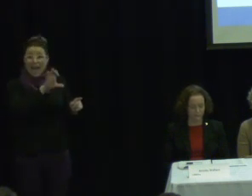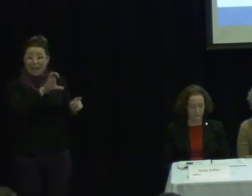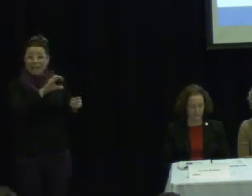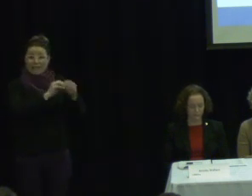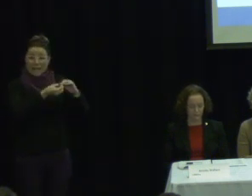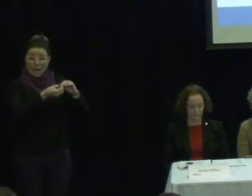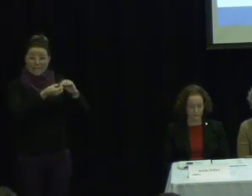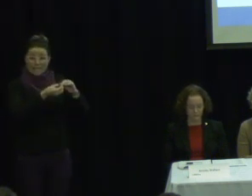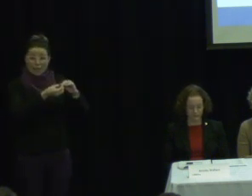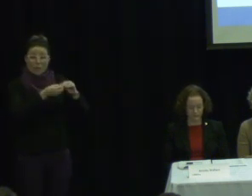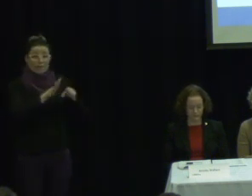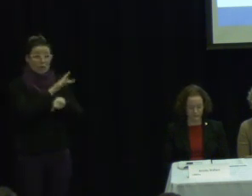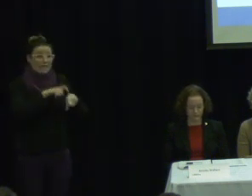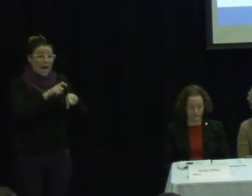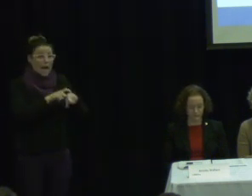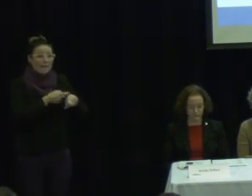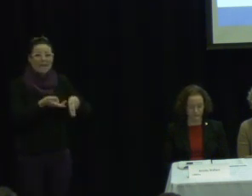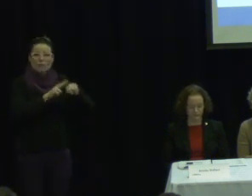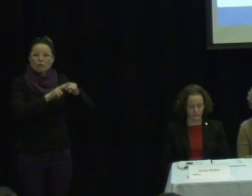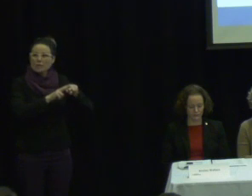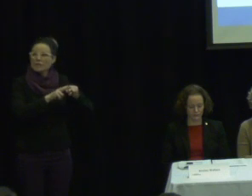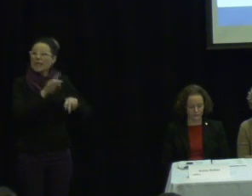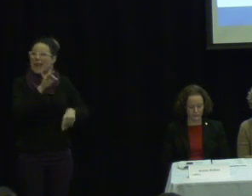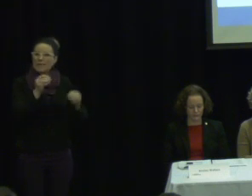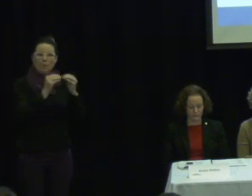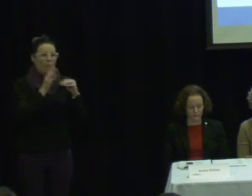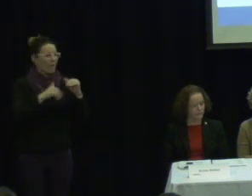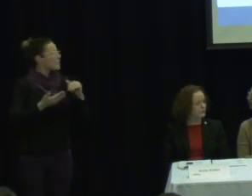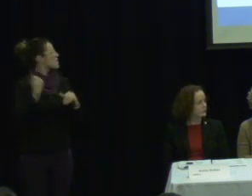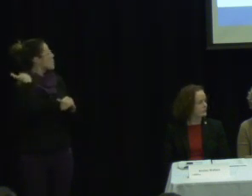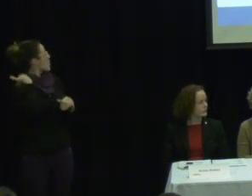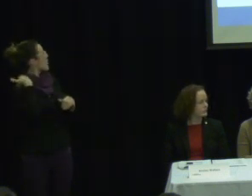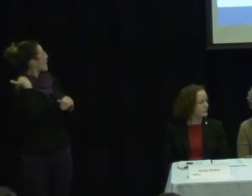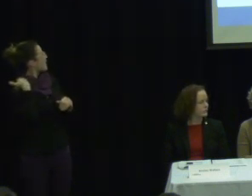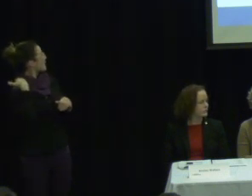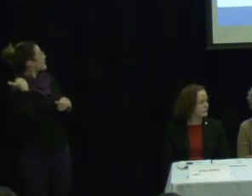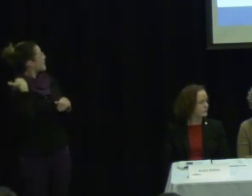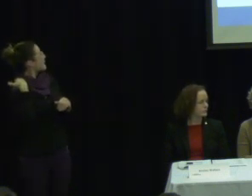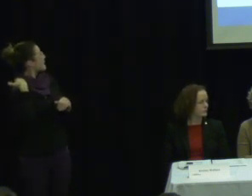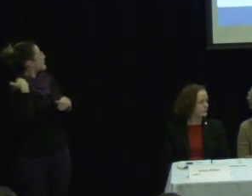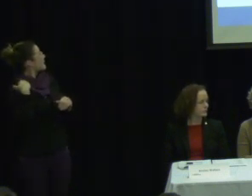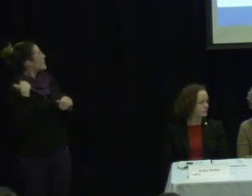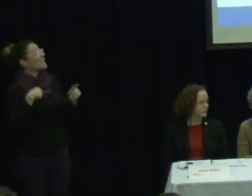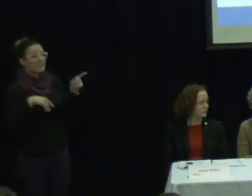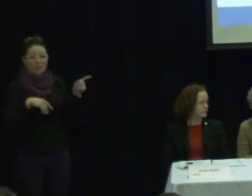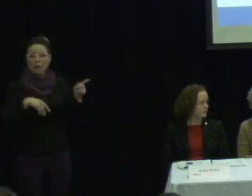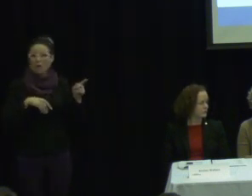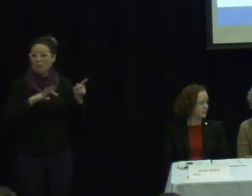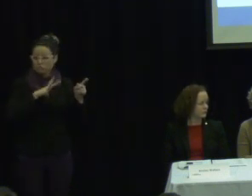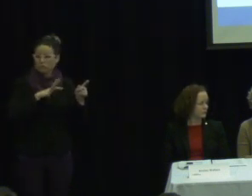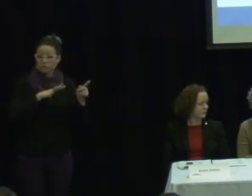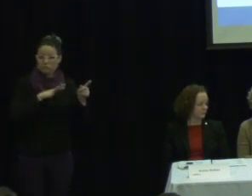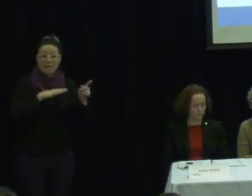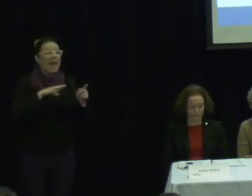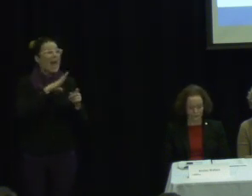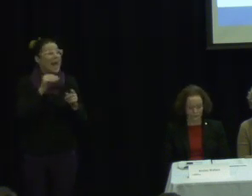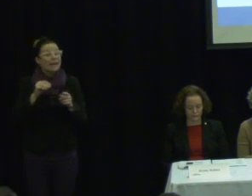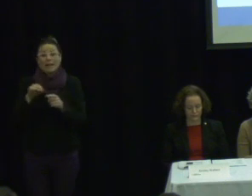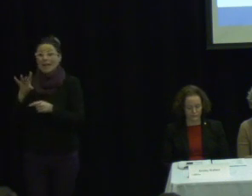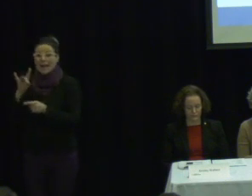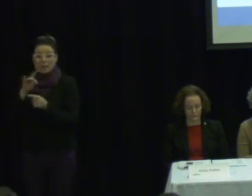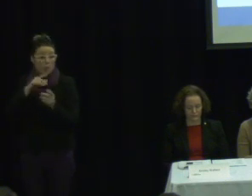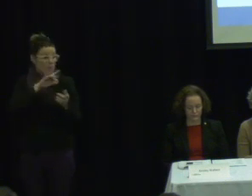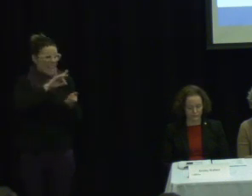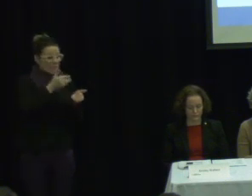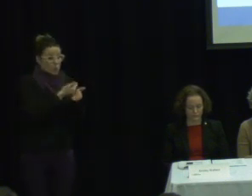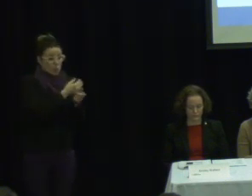8. That means we filled all the positions that we had at the time, it kept those solid, and then we have a net increase of 8 new, and